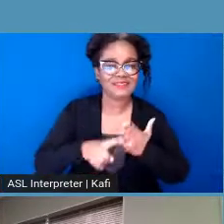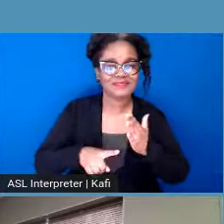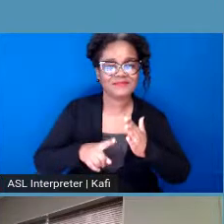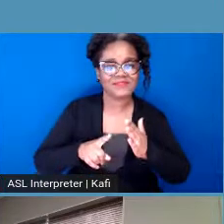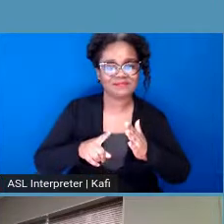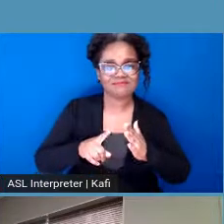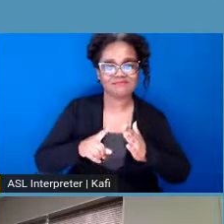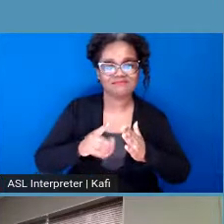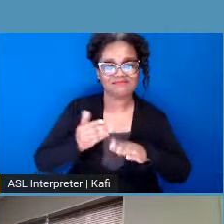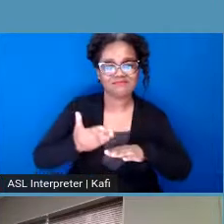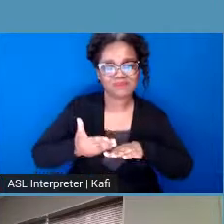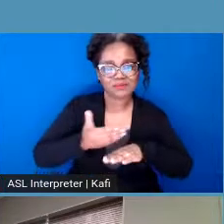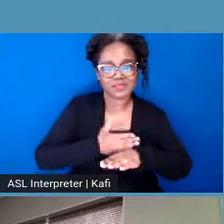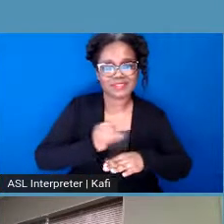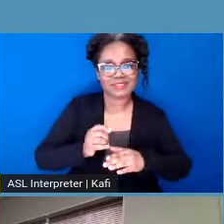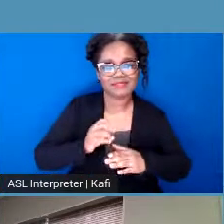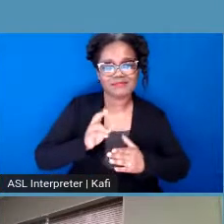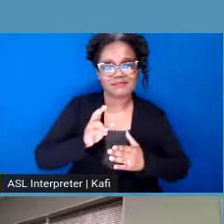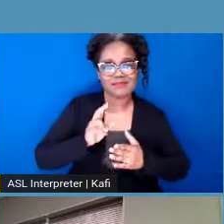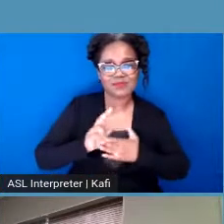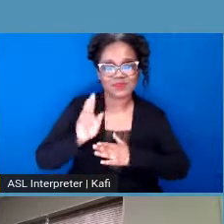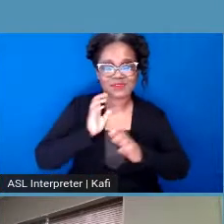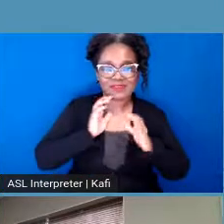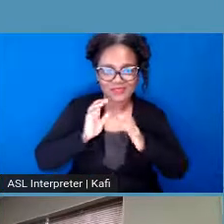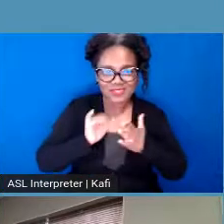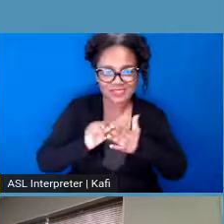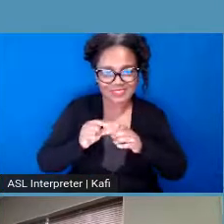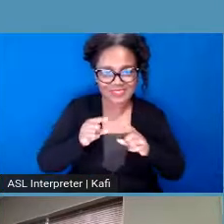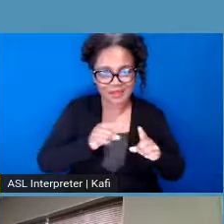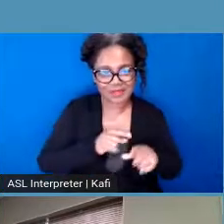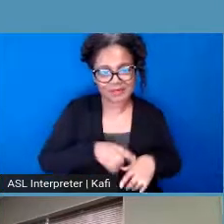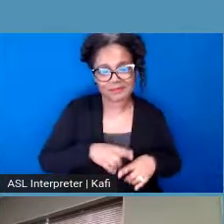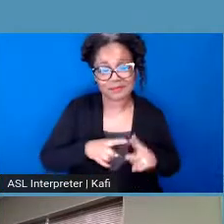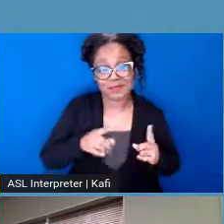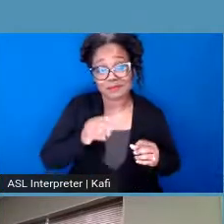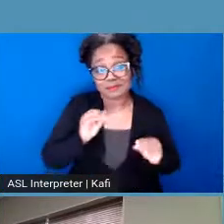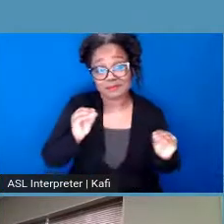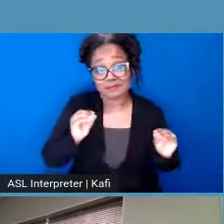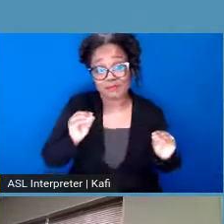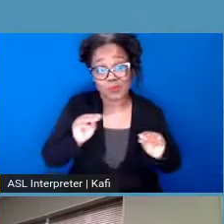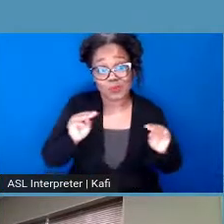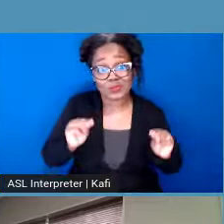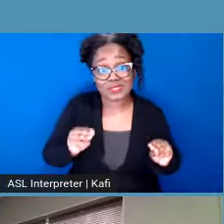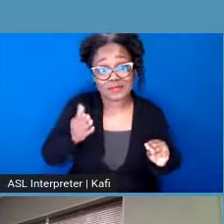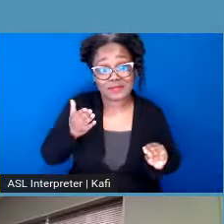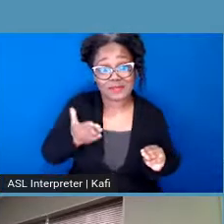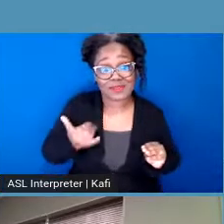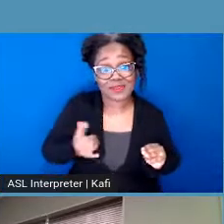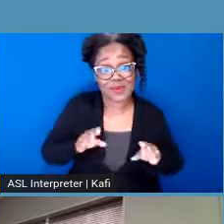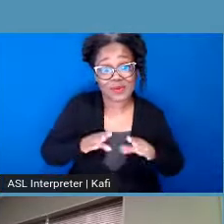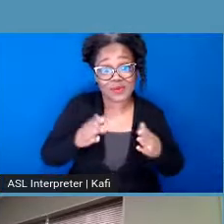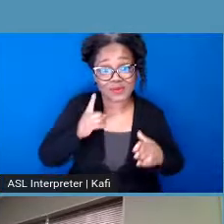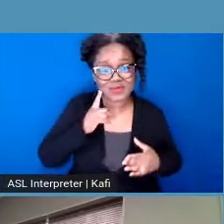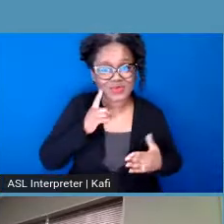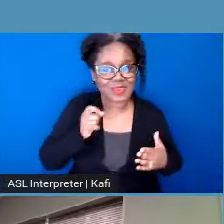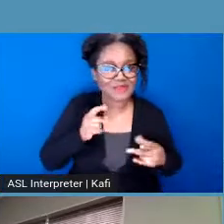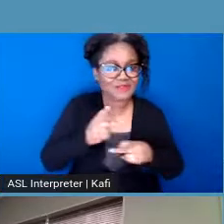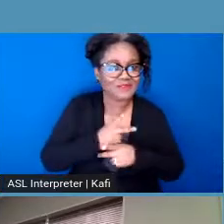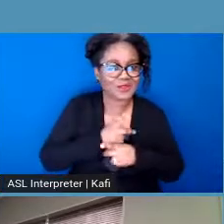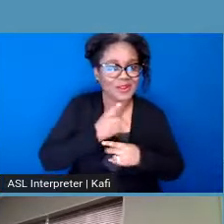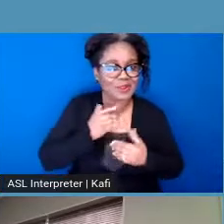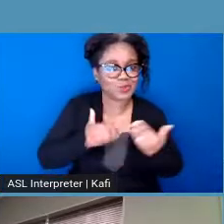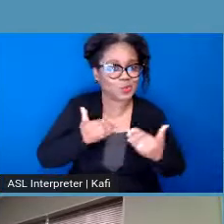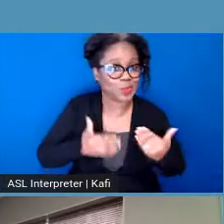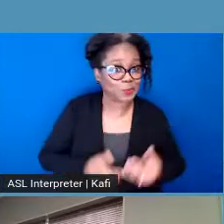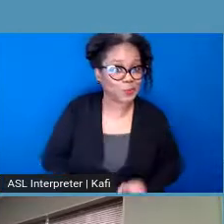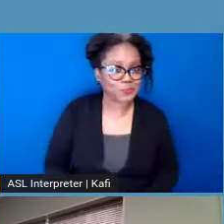there's no easy answer. You kind of have to figure it out as you go, right? So now I'm going to talk a little bit about the photography project I worked